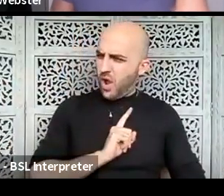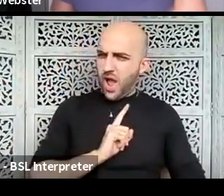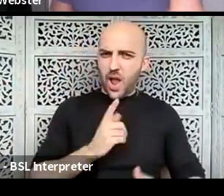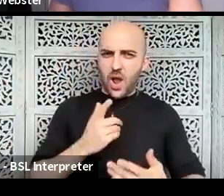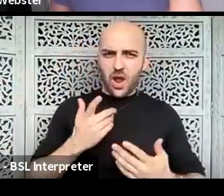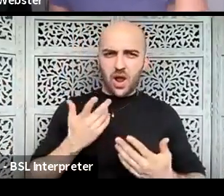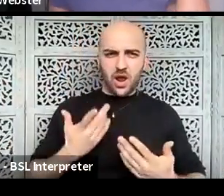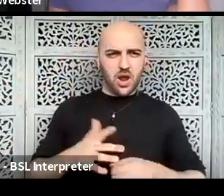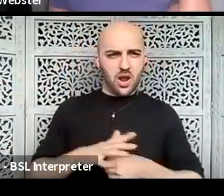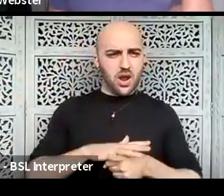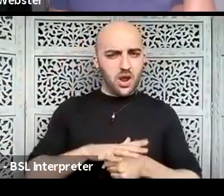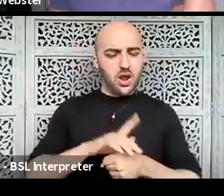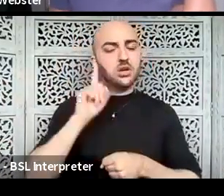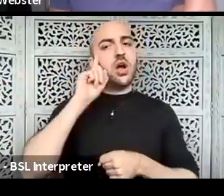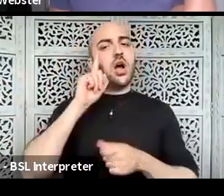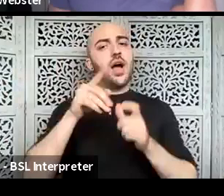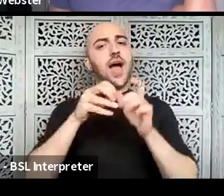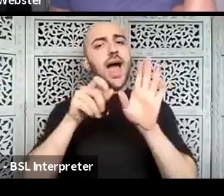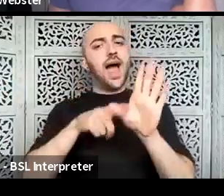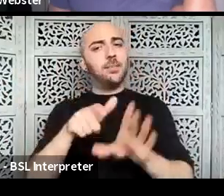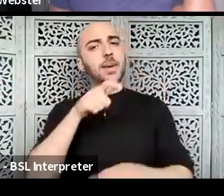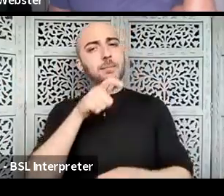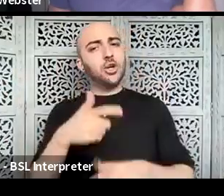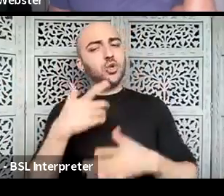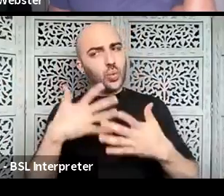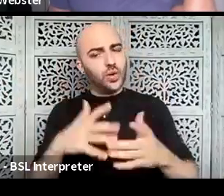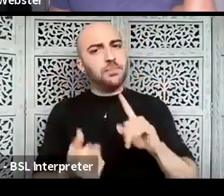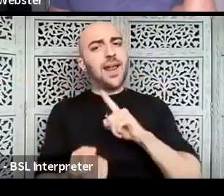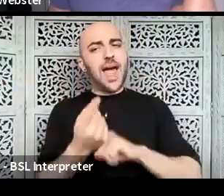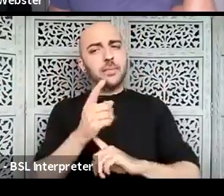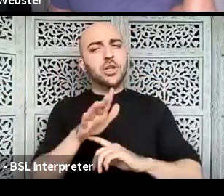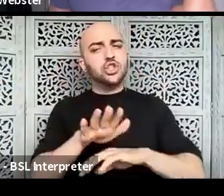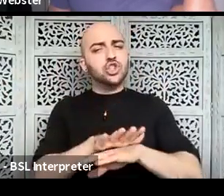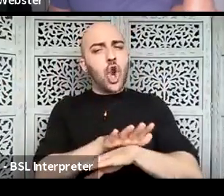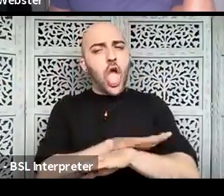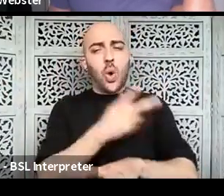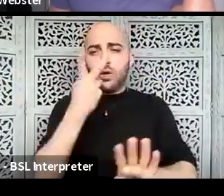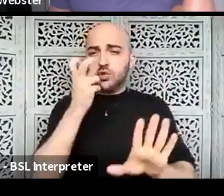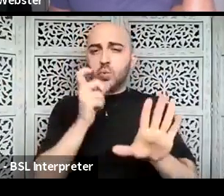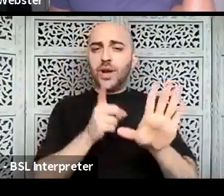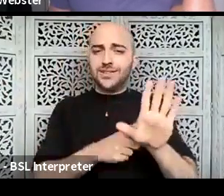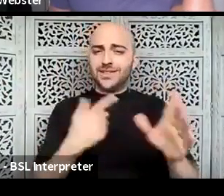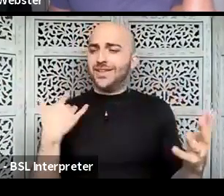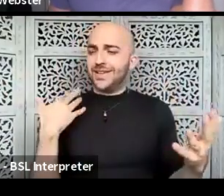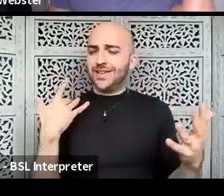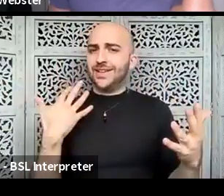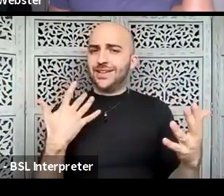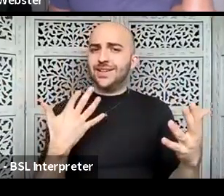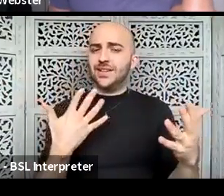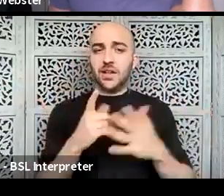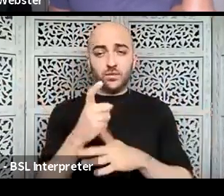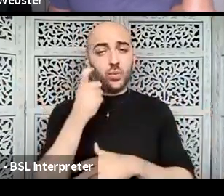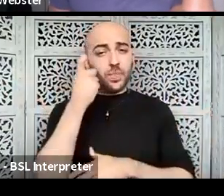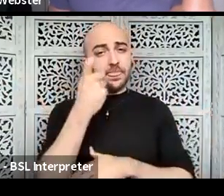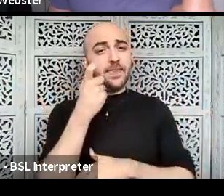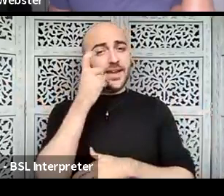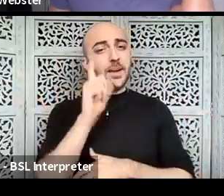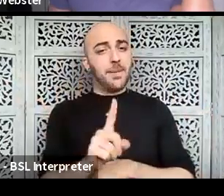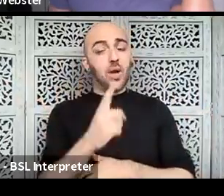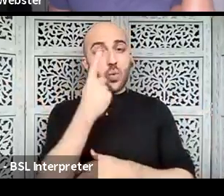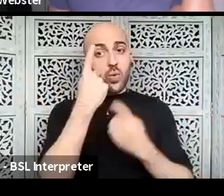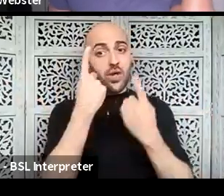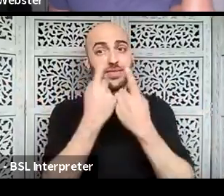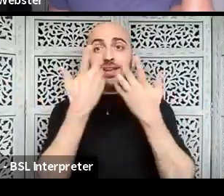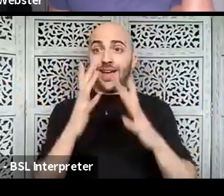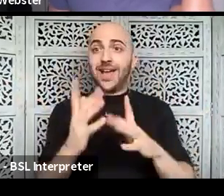one of the things, like Abby mentioned, sort of this has been happening slowly for the last 20 years or so. And I think if you think about it, one of the things that has happened